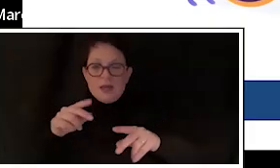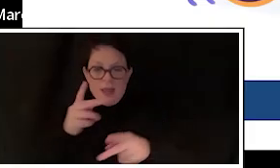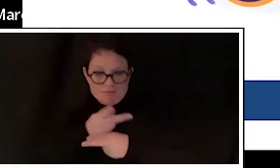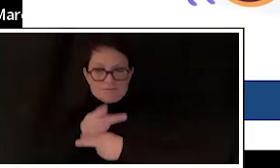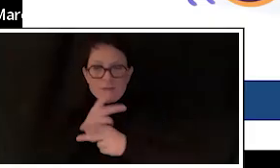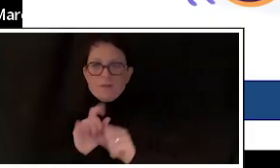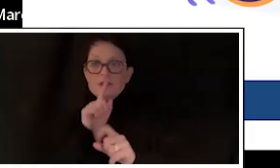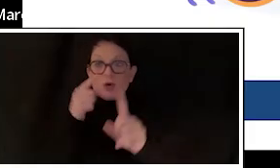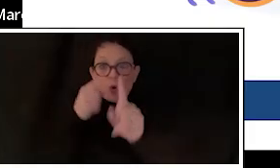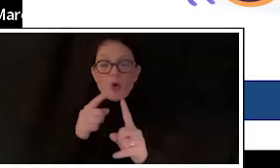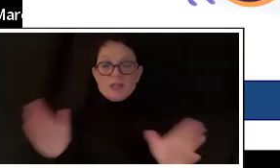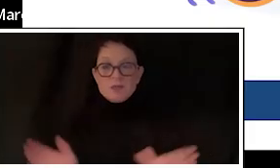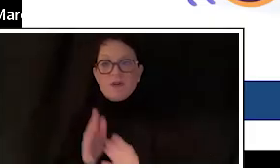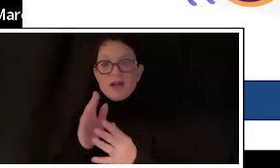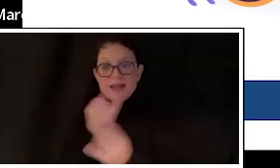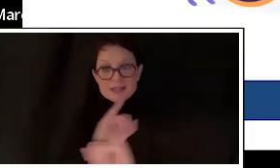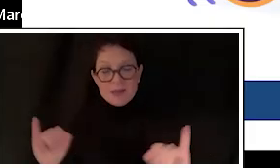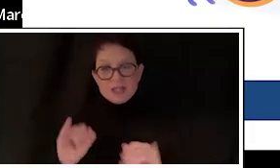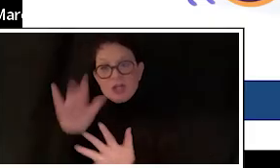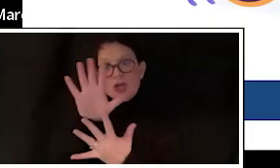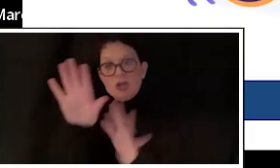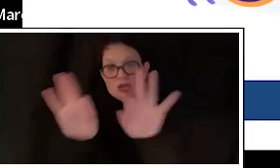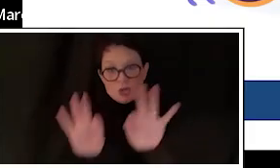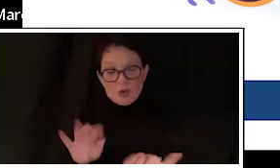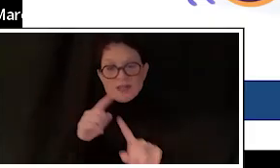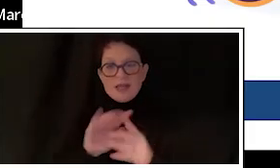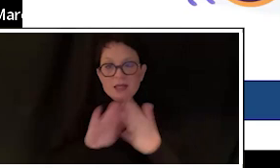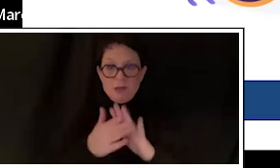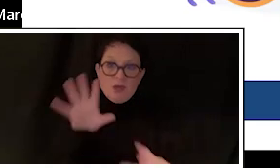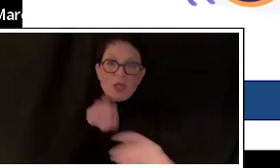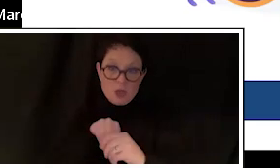promote independence, choice, and community inclusion.